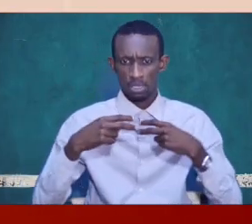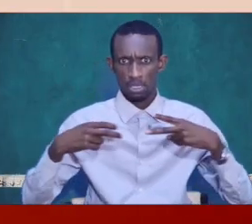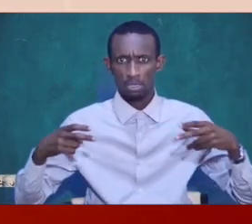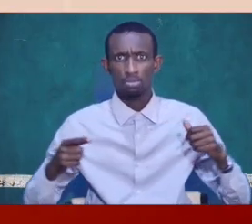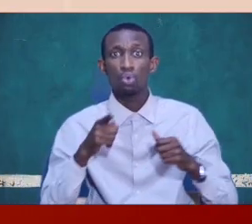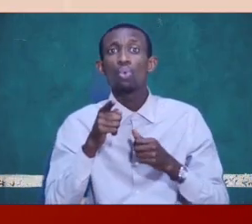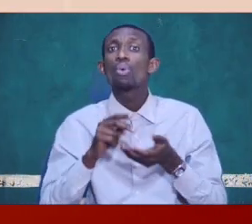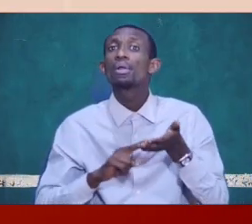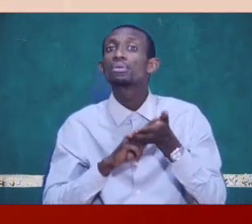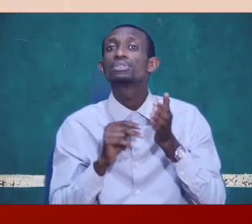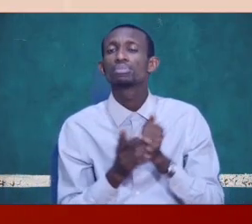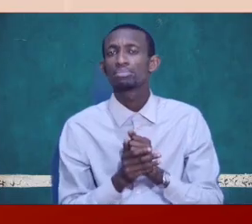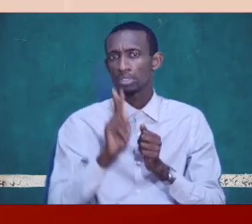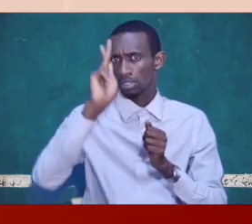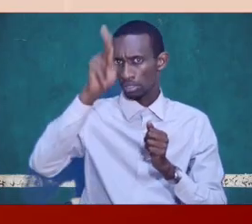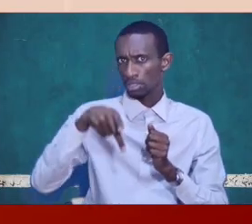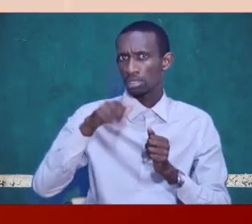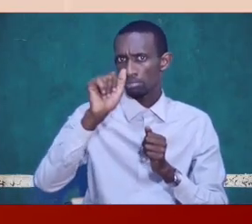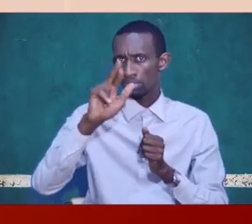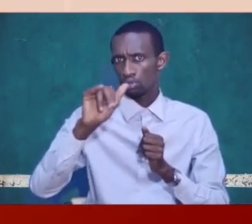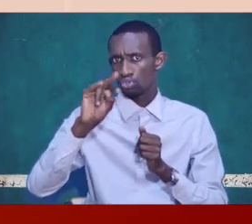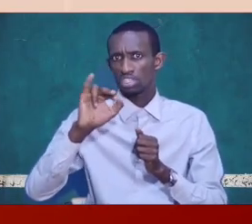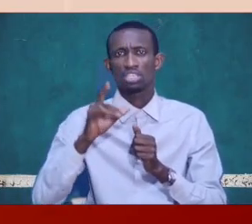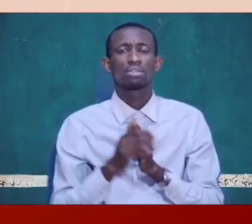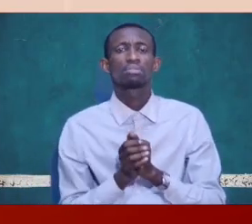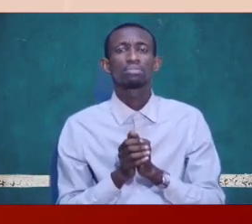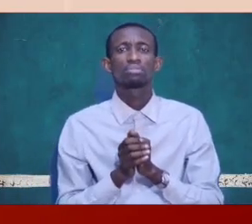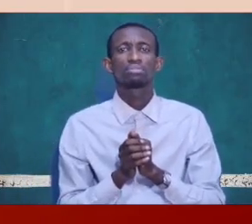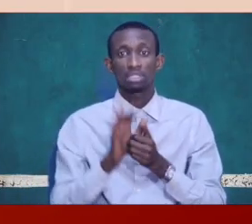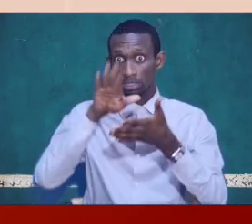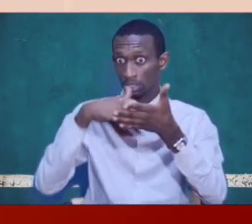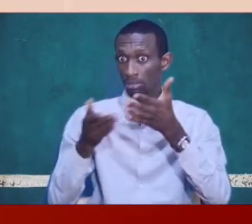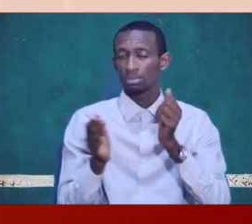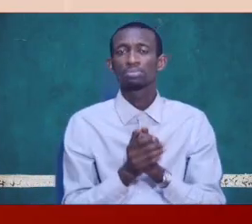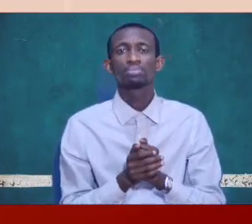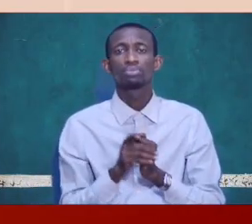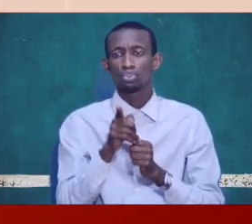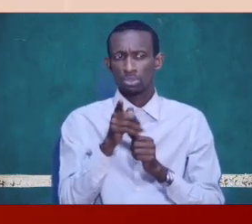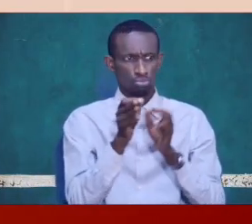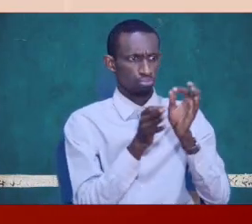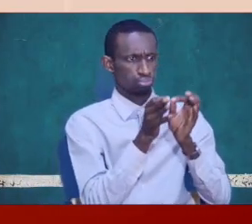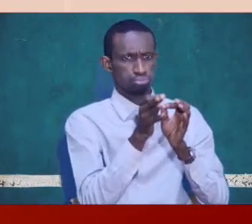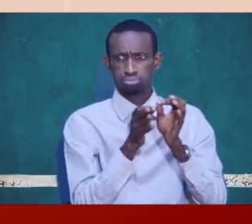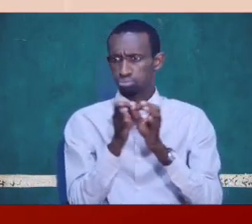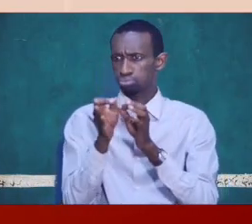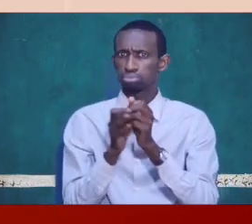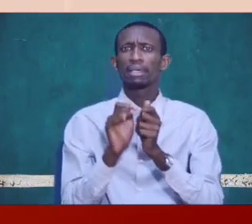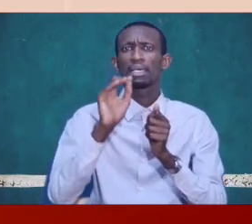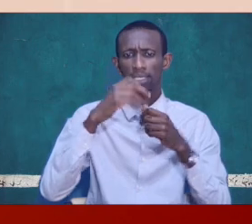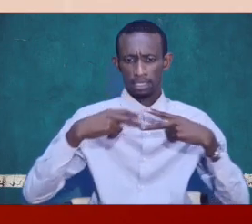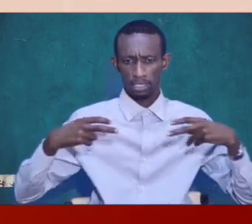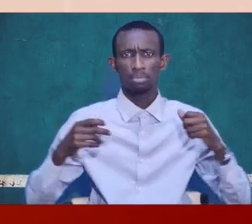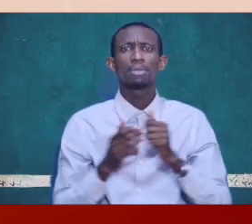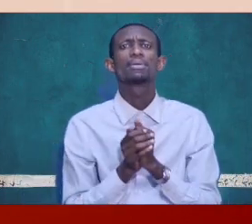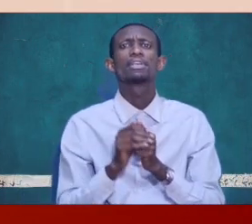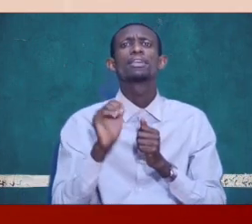your periodic tables. You look at the periodic table and you identify the element which has